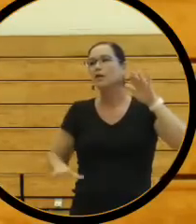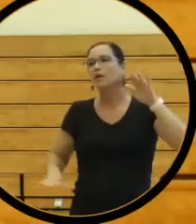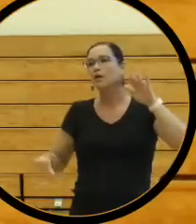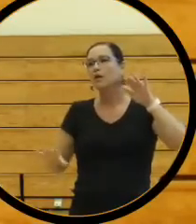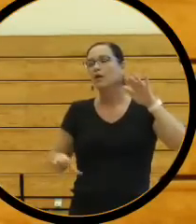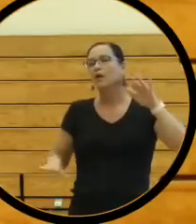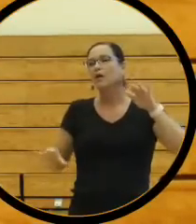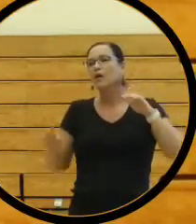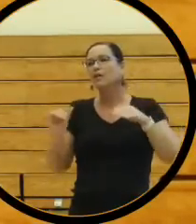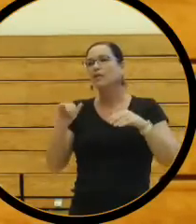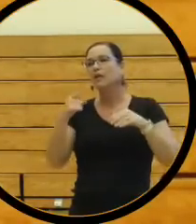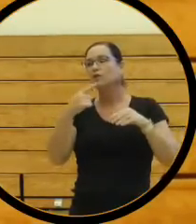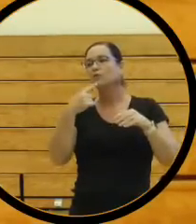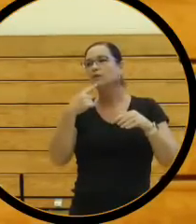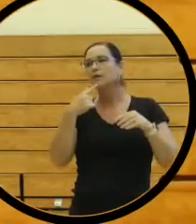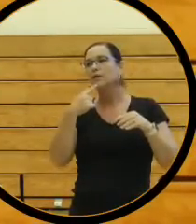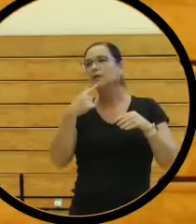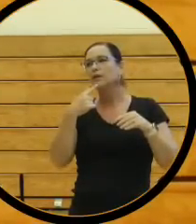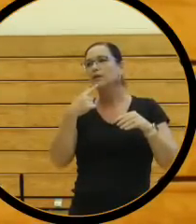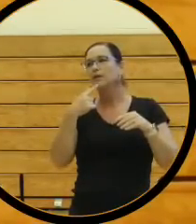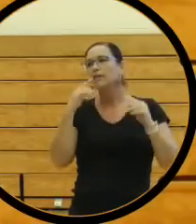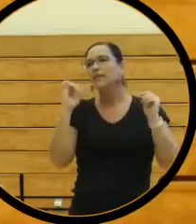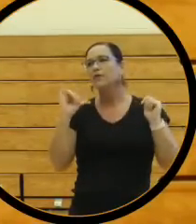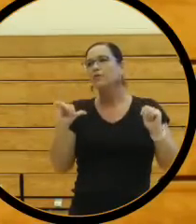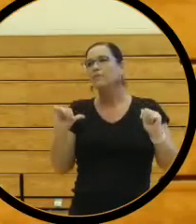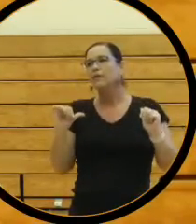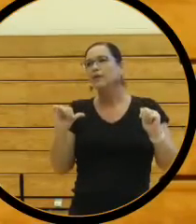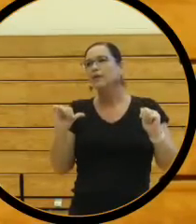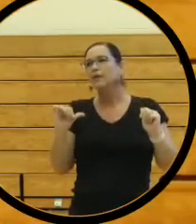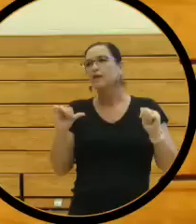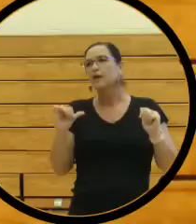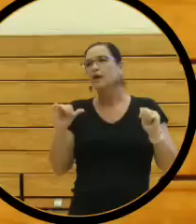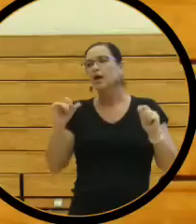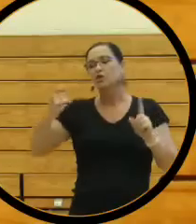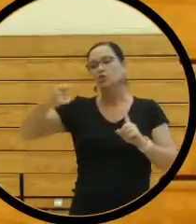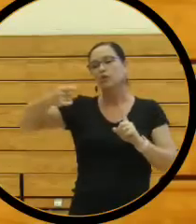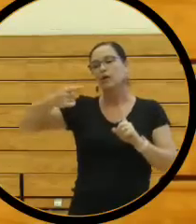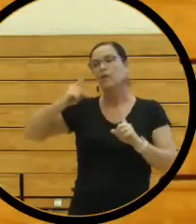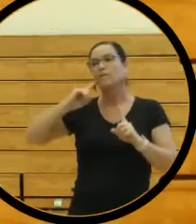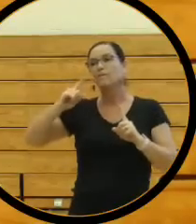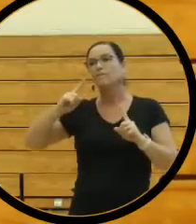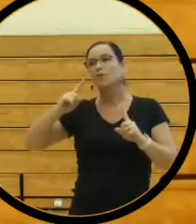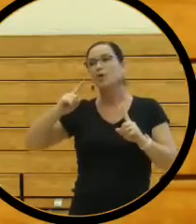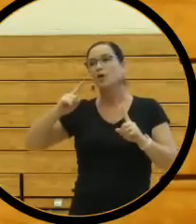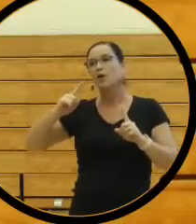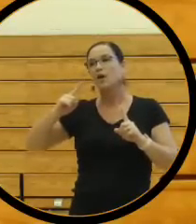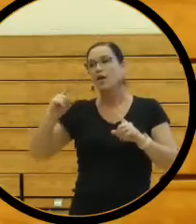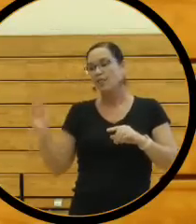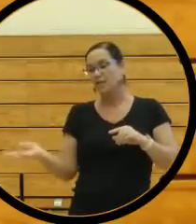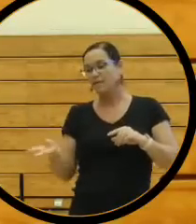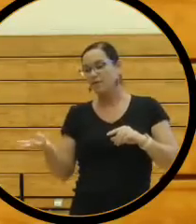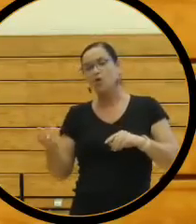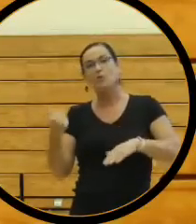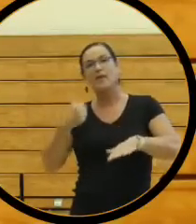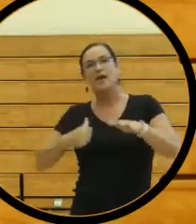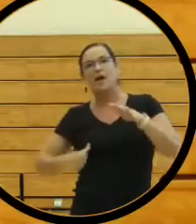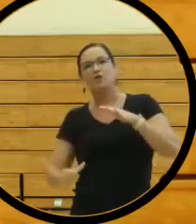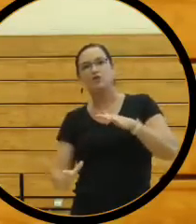case, like how you guys have shown, that could be a trigger for a flow to go under instead of